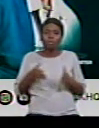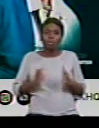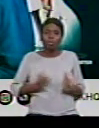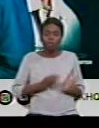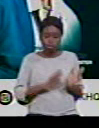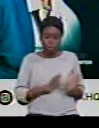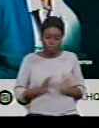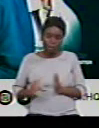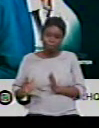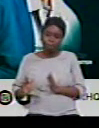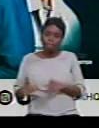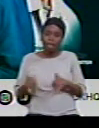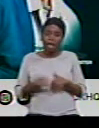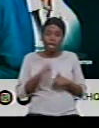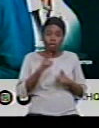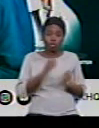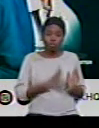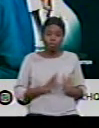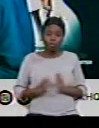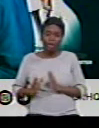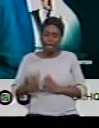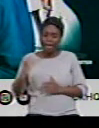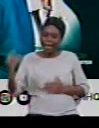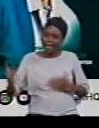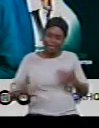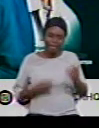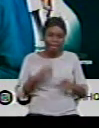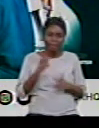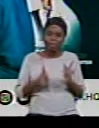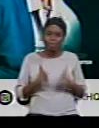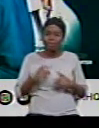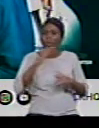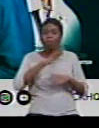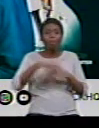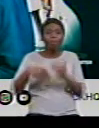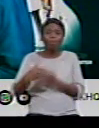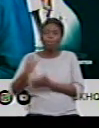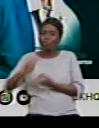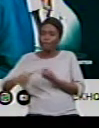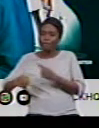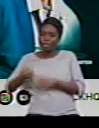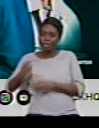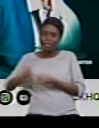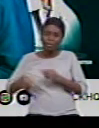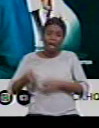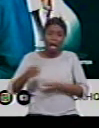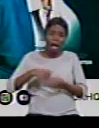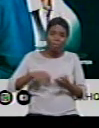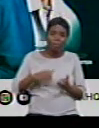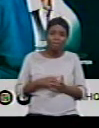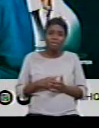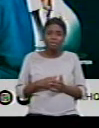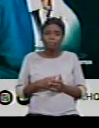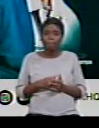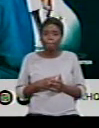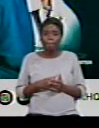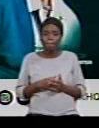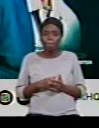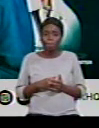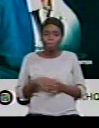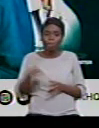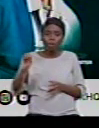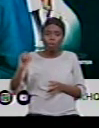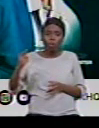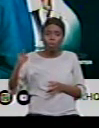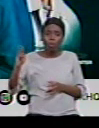prepare. As you prepare, invite the people, tell all your neighbors, tell all your friends about it. You know, OGBOMOSO